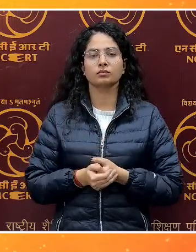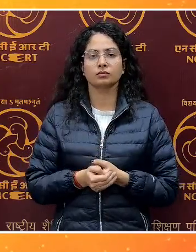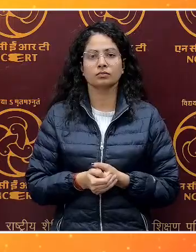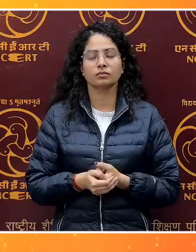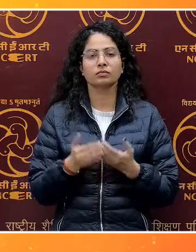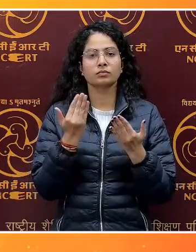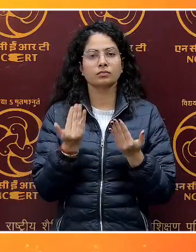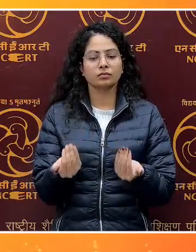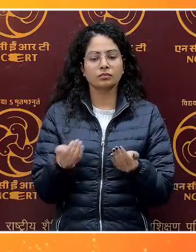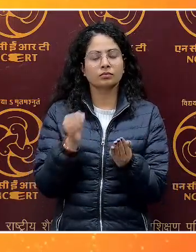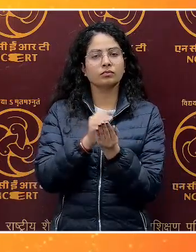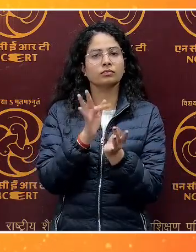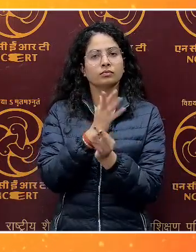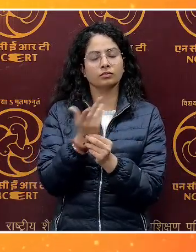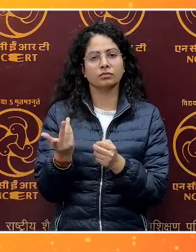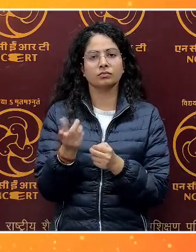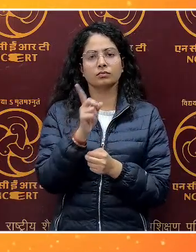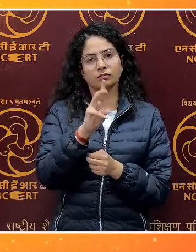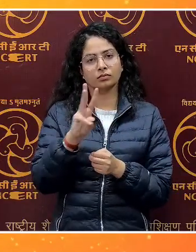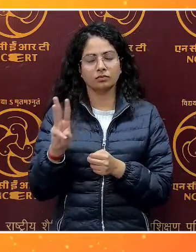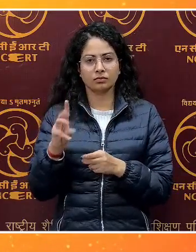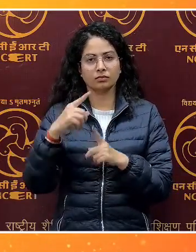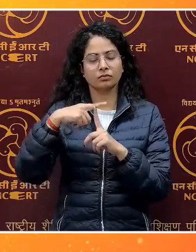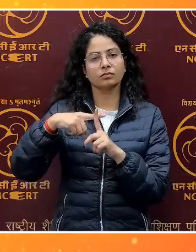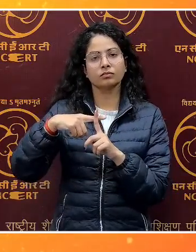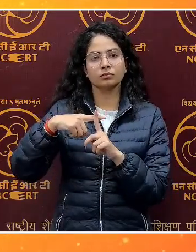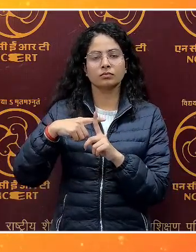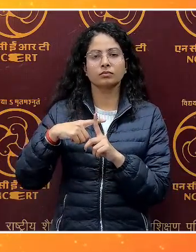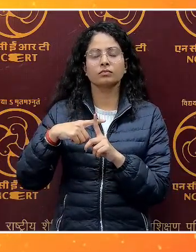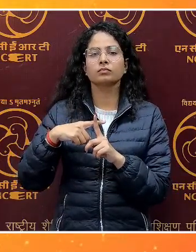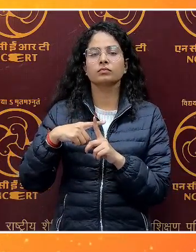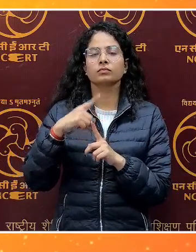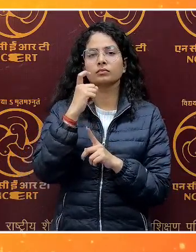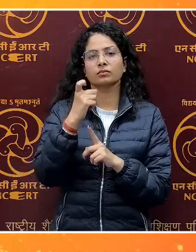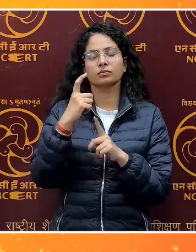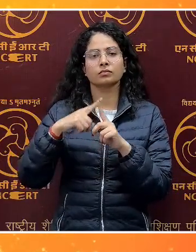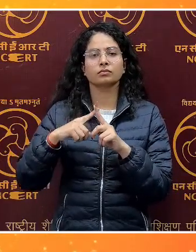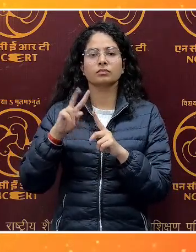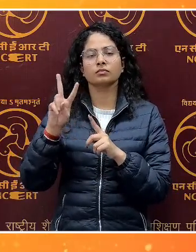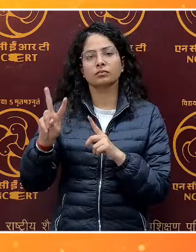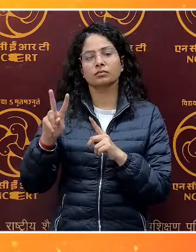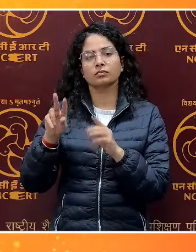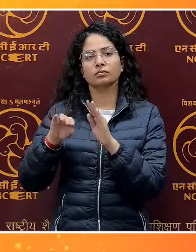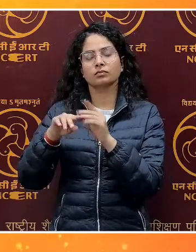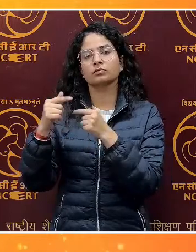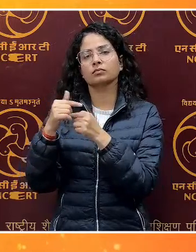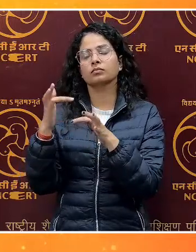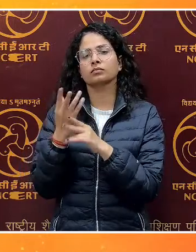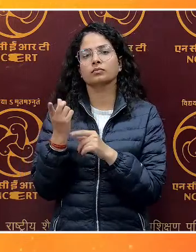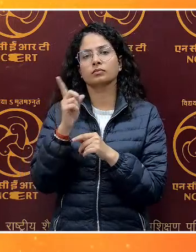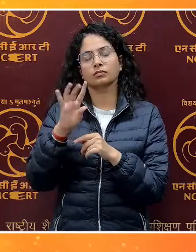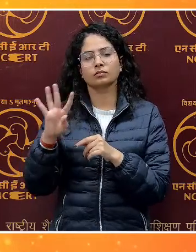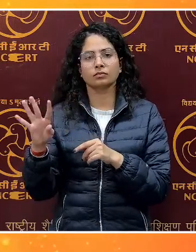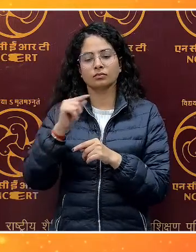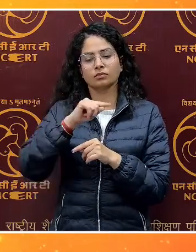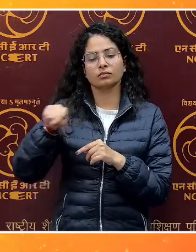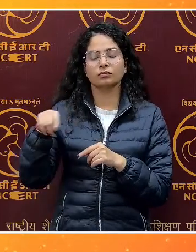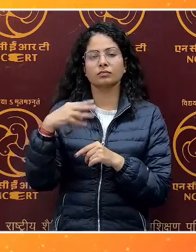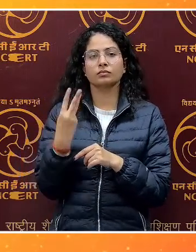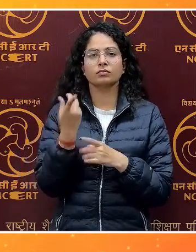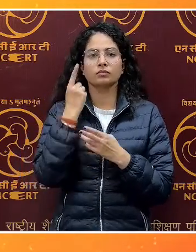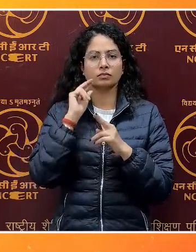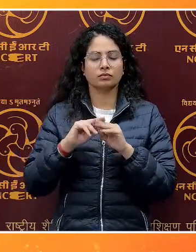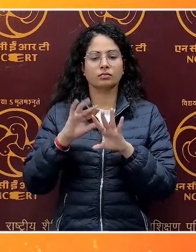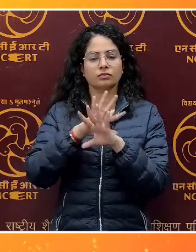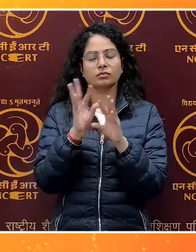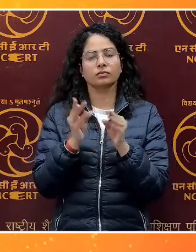So, here what I am left with? 13 plus 7 twos are 14 upon 3. Okay. If we